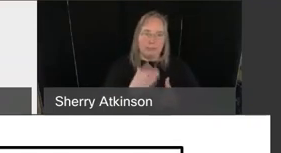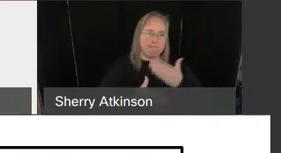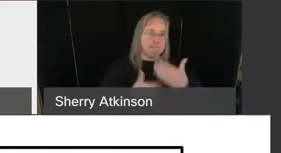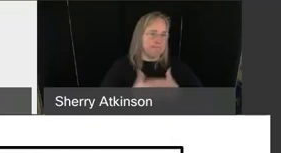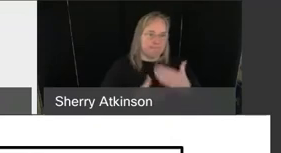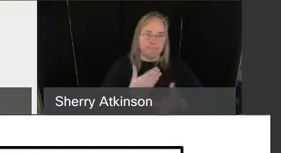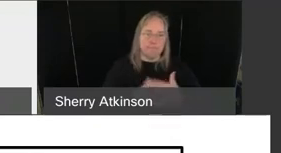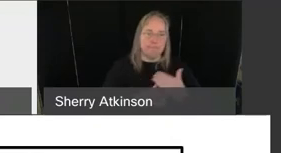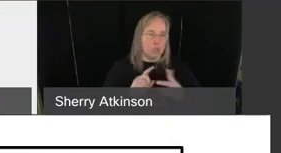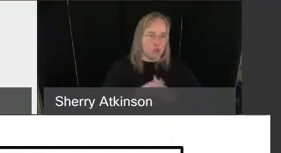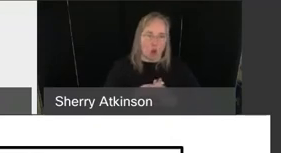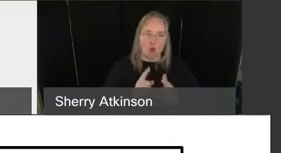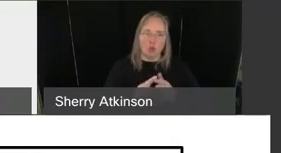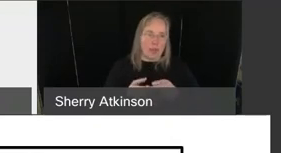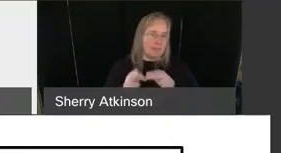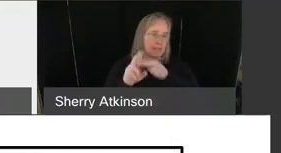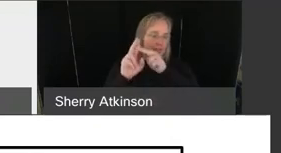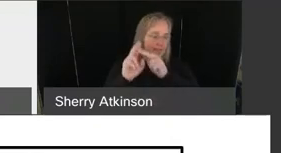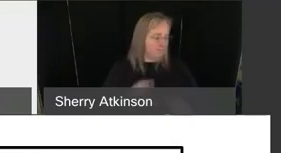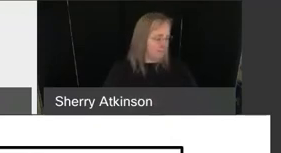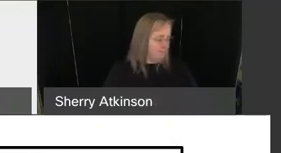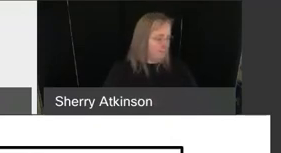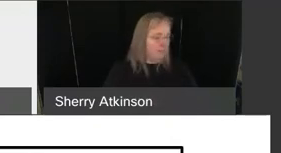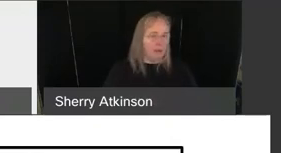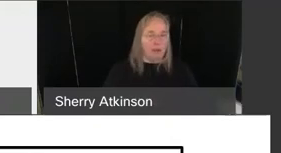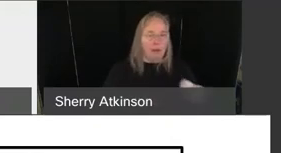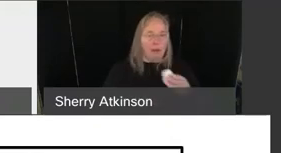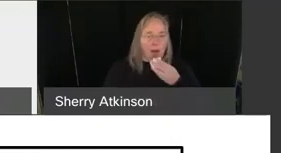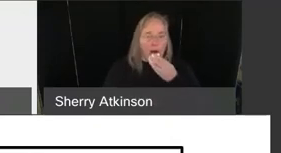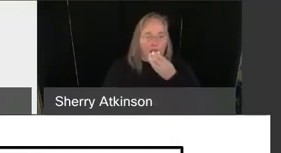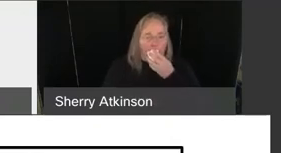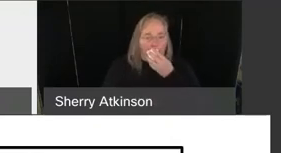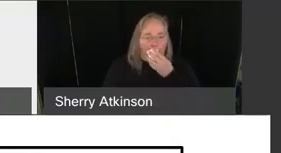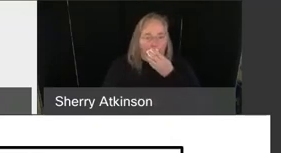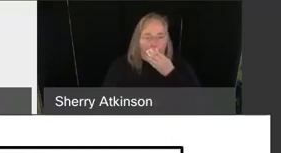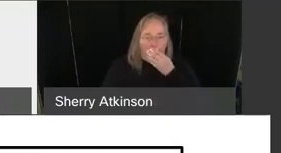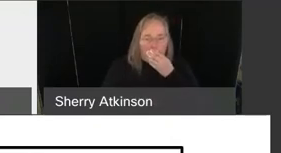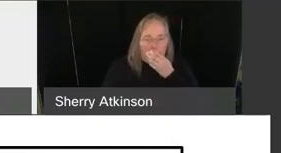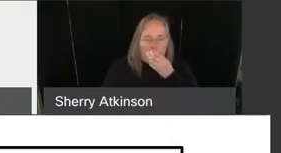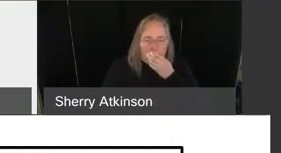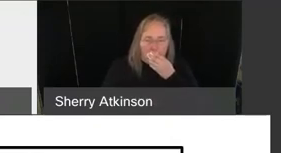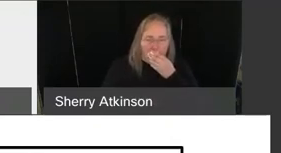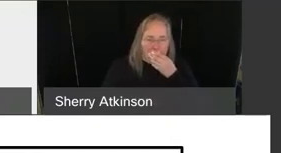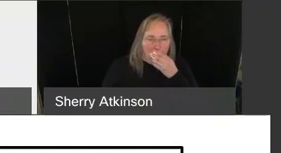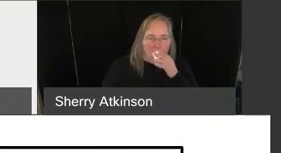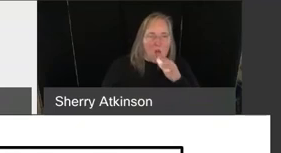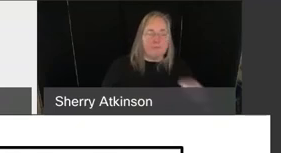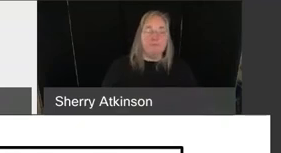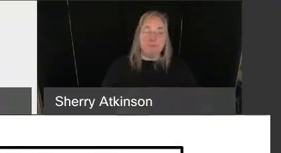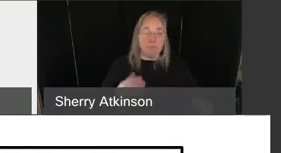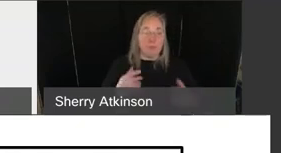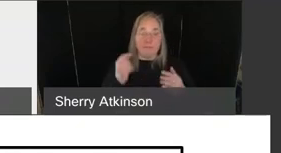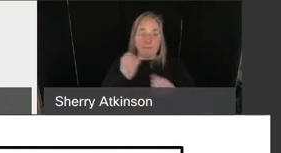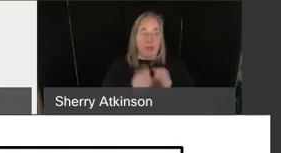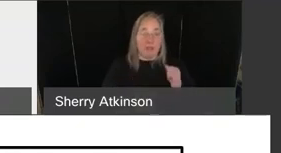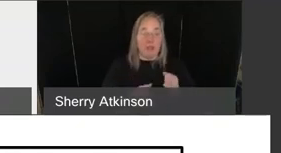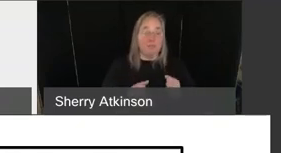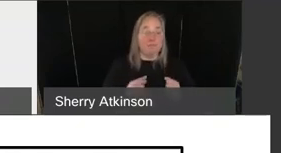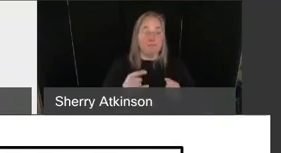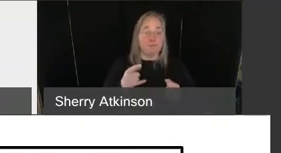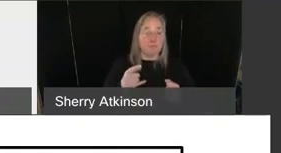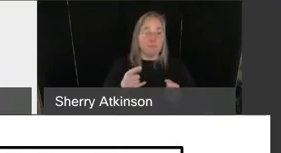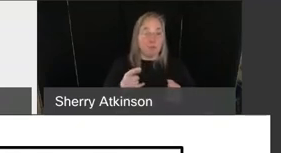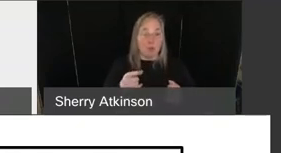really begins to escalate. Finally, just so you have a sense of where the new cultural center financing stands